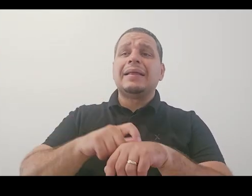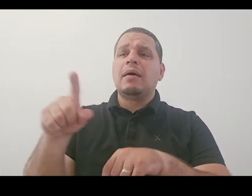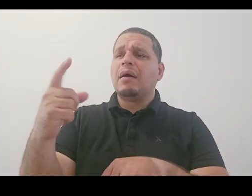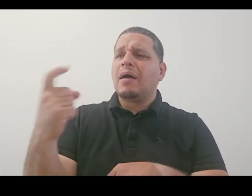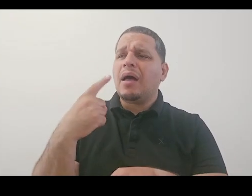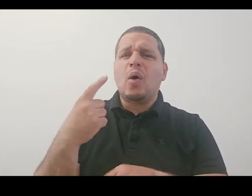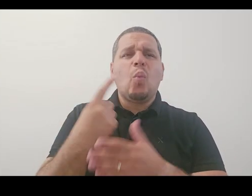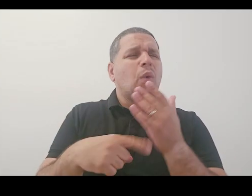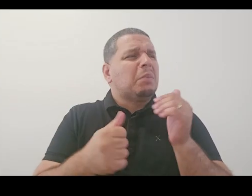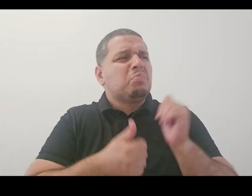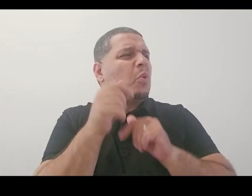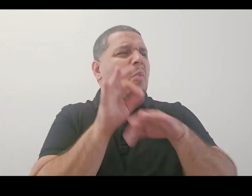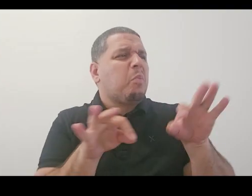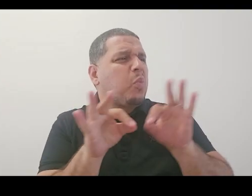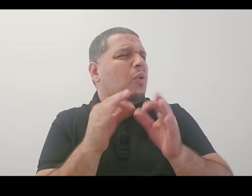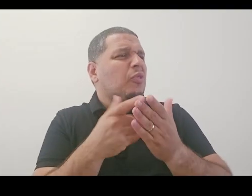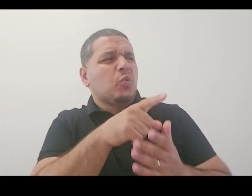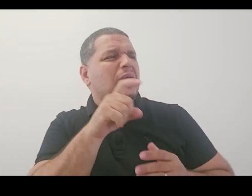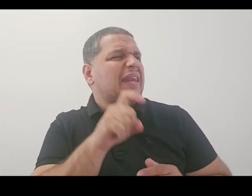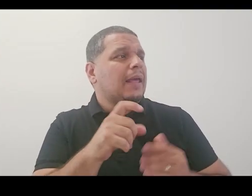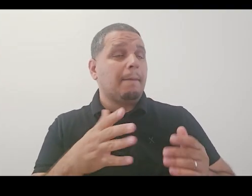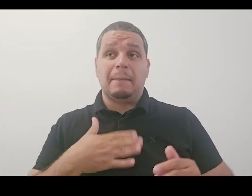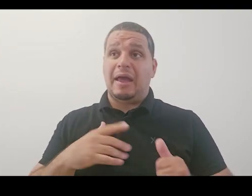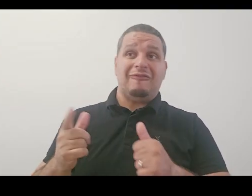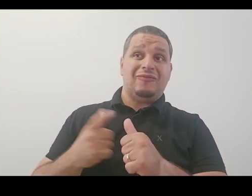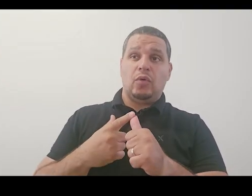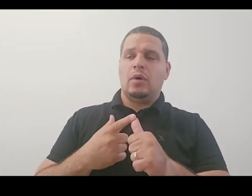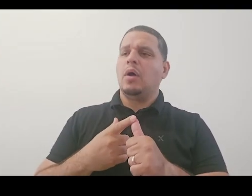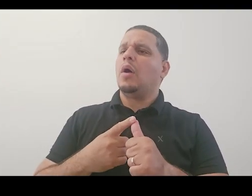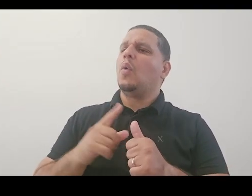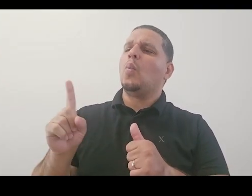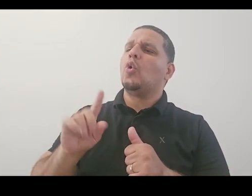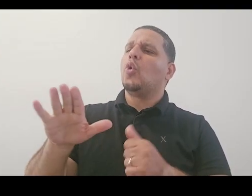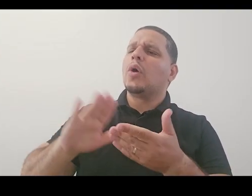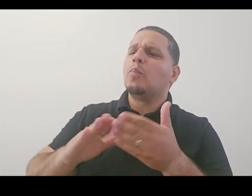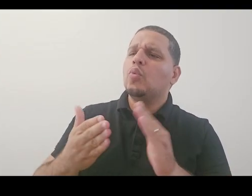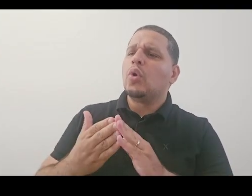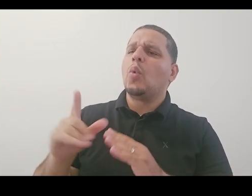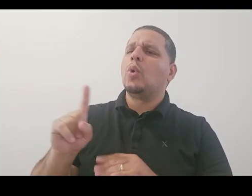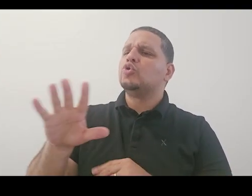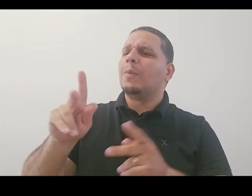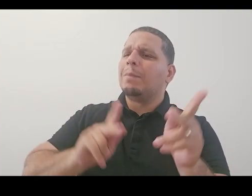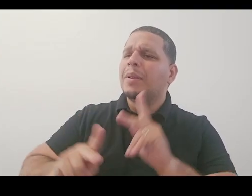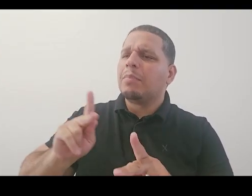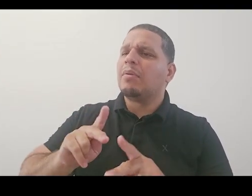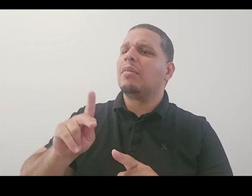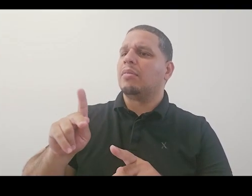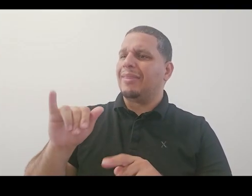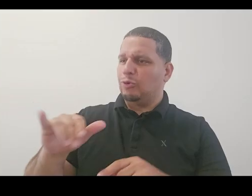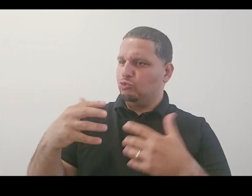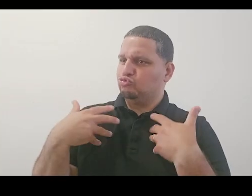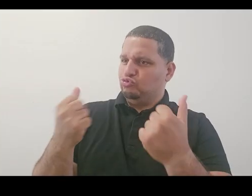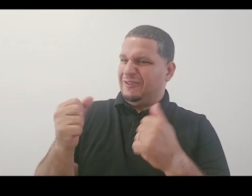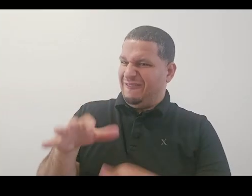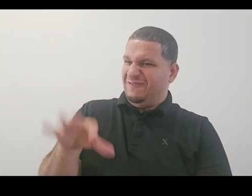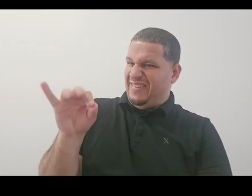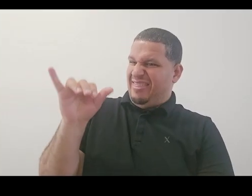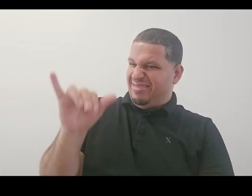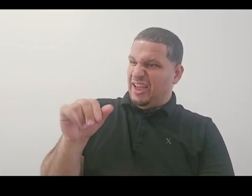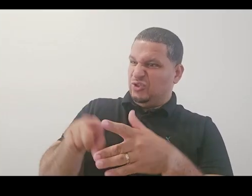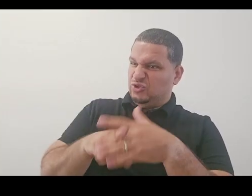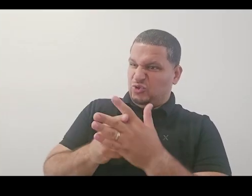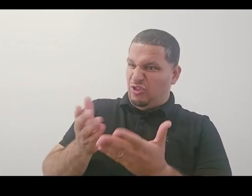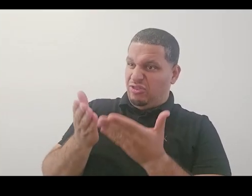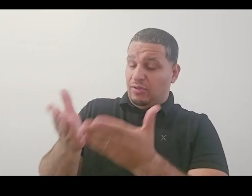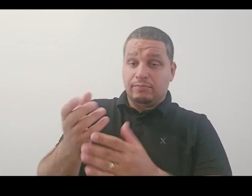somebody asks me, "What's the most important thing? What do you need?" My first thing is always, "Well, where's your community? Where are your people? That's your strength. Find it. Start there."